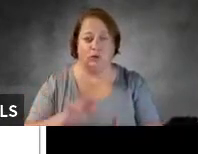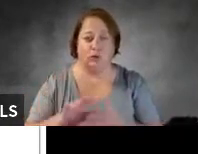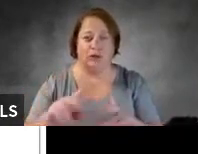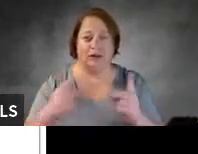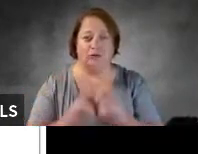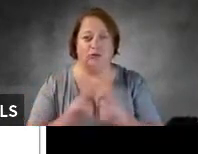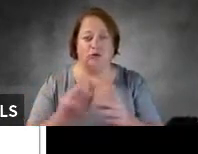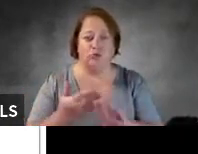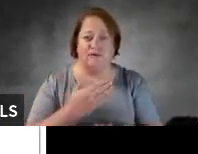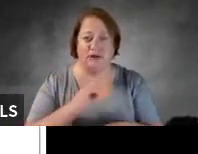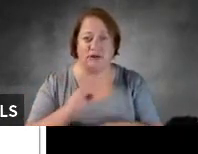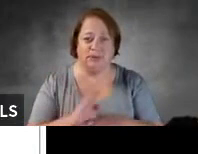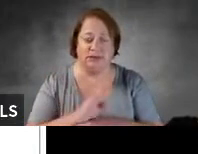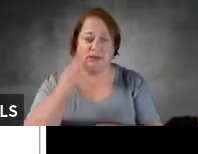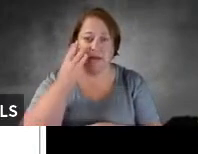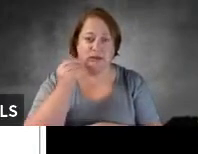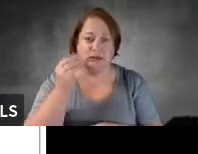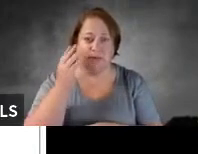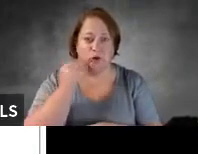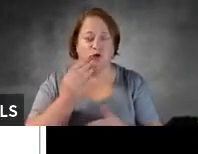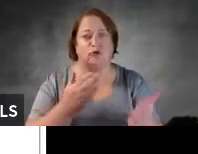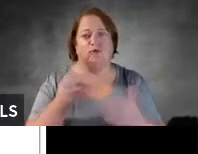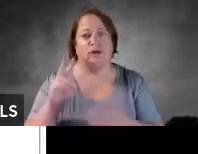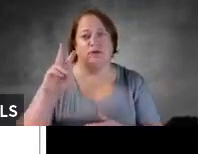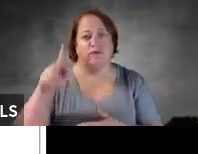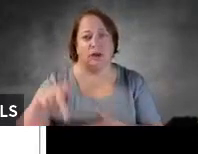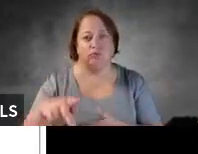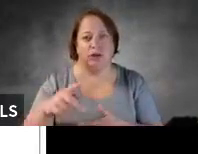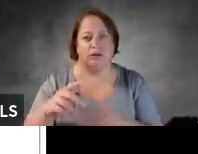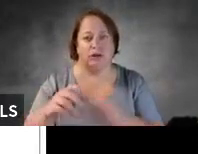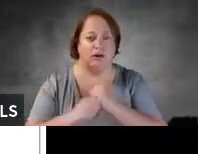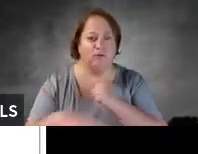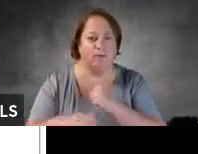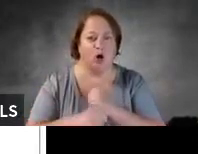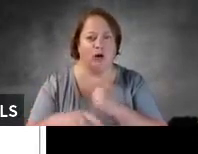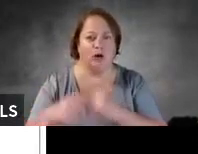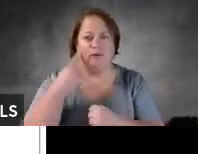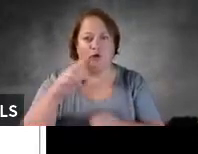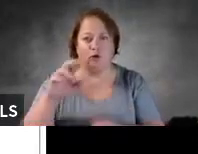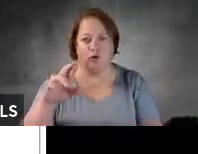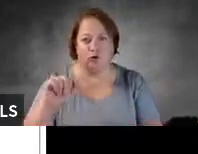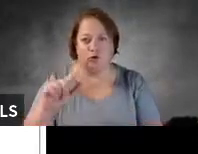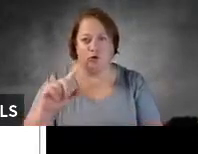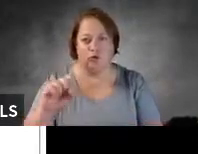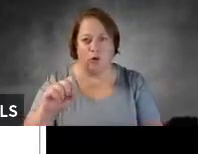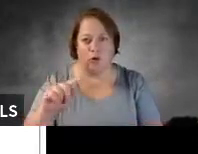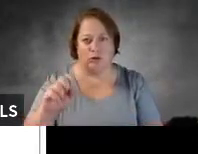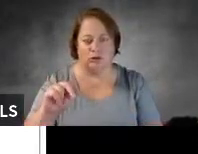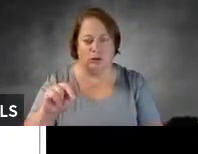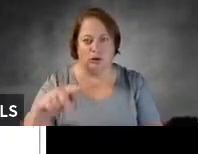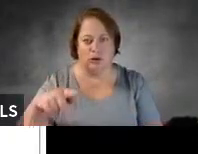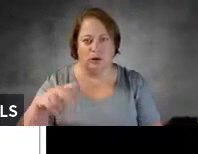previous business experience includes serving as vice president of marketing for Austin Purina.